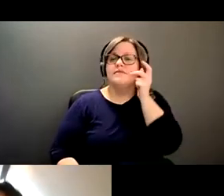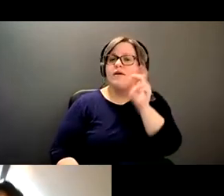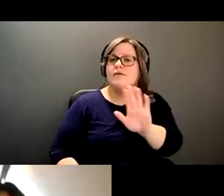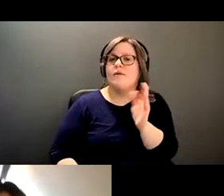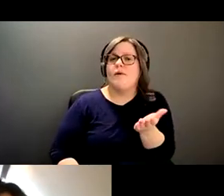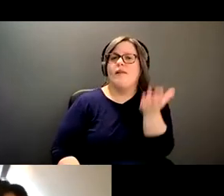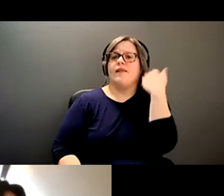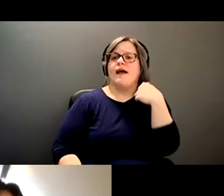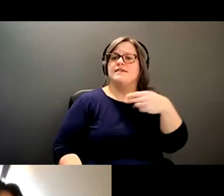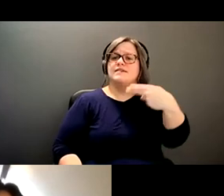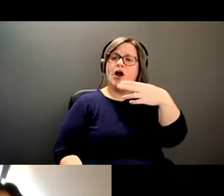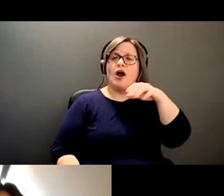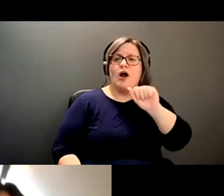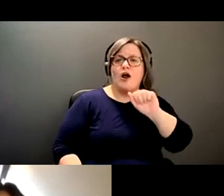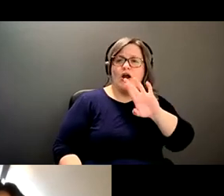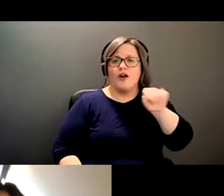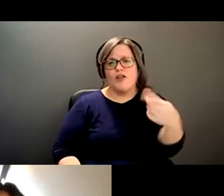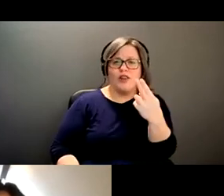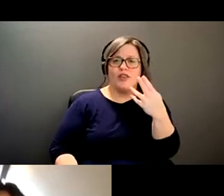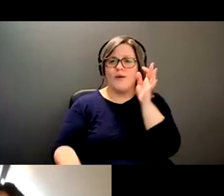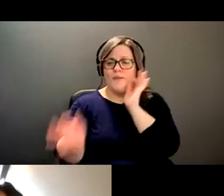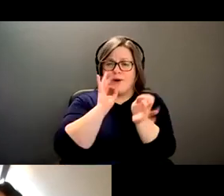hearth party.